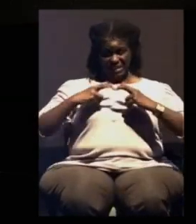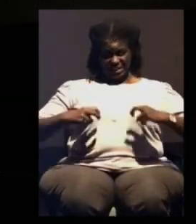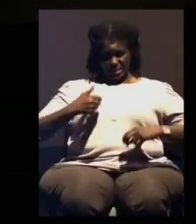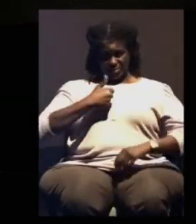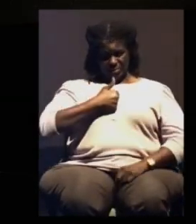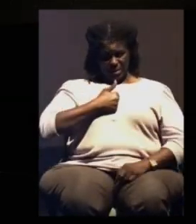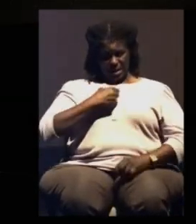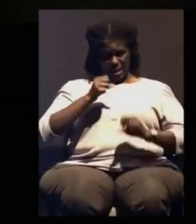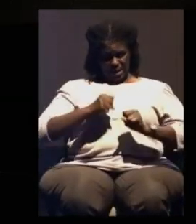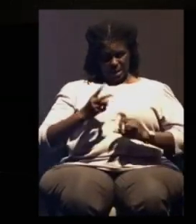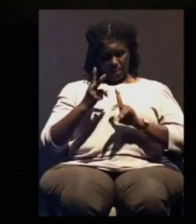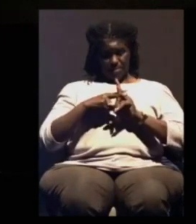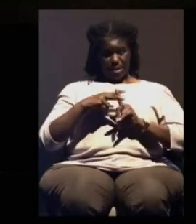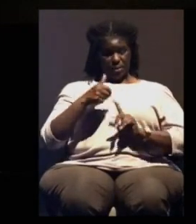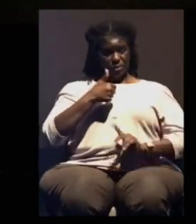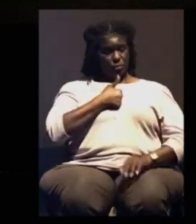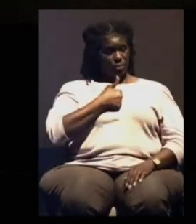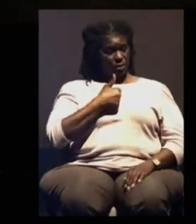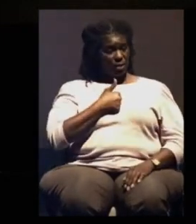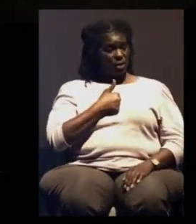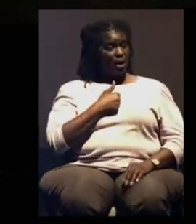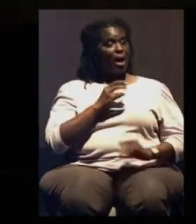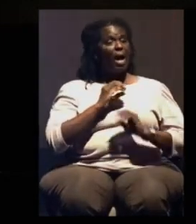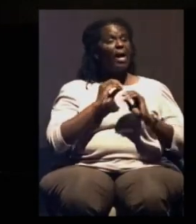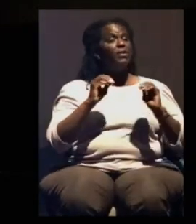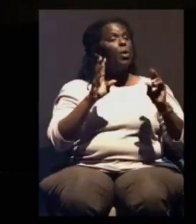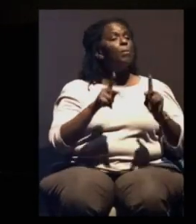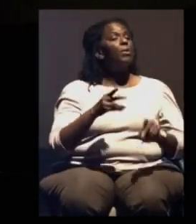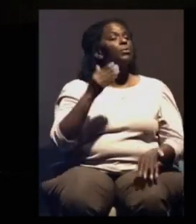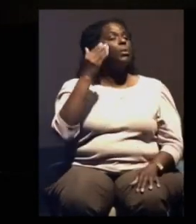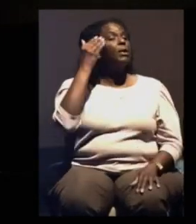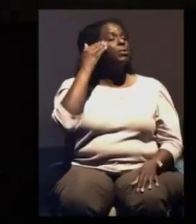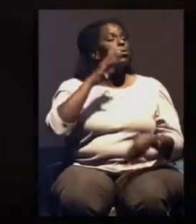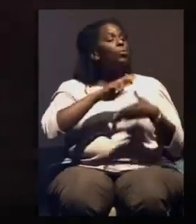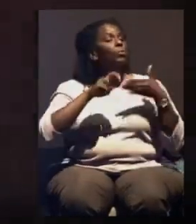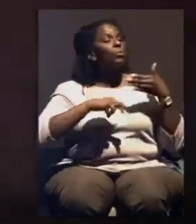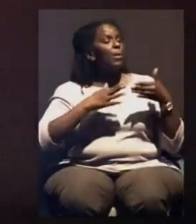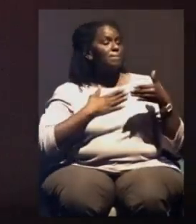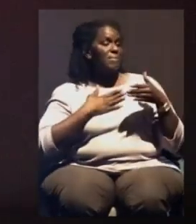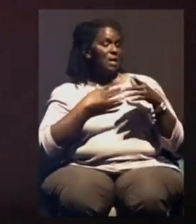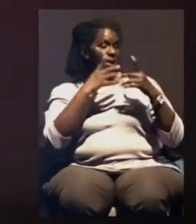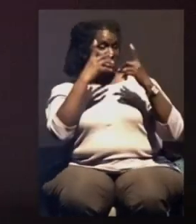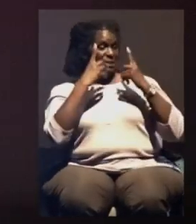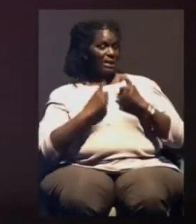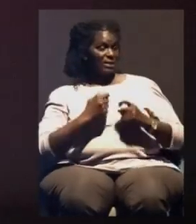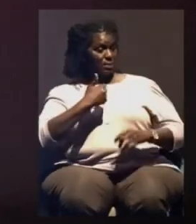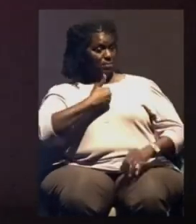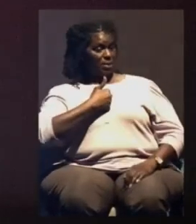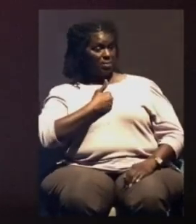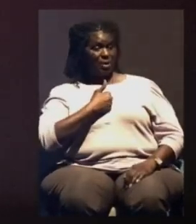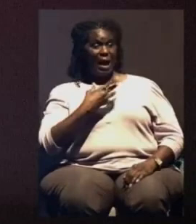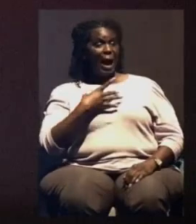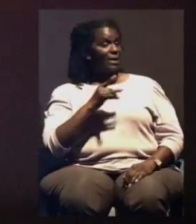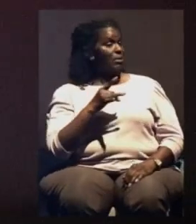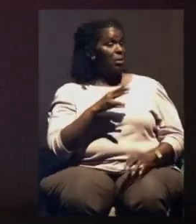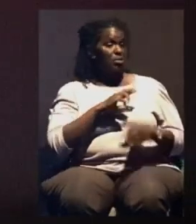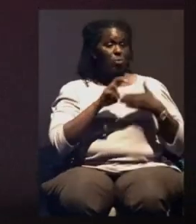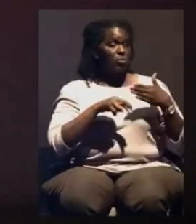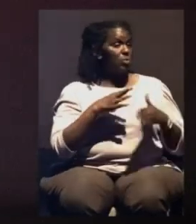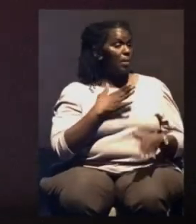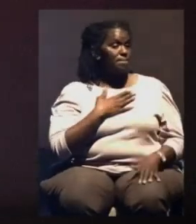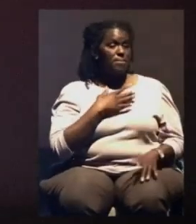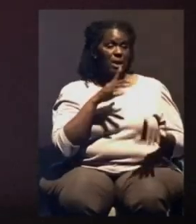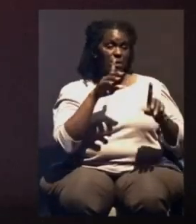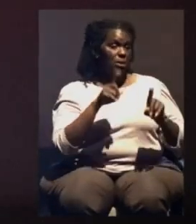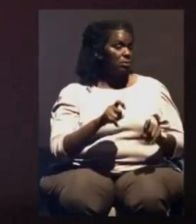I can apply to myself, and no one ever needs to know the results of this test. And I didn't like the results of